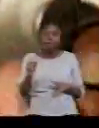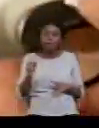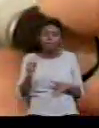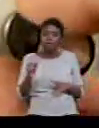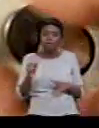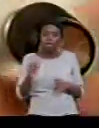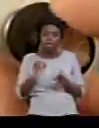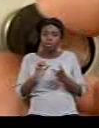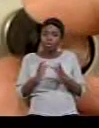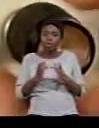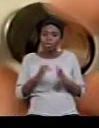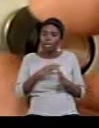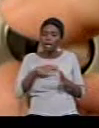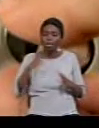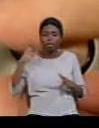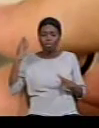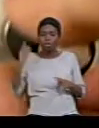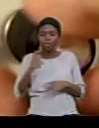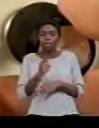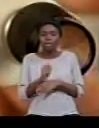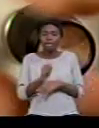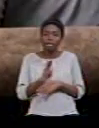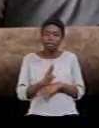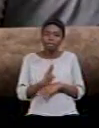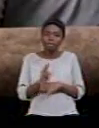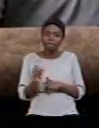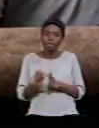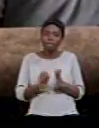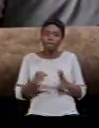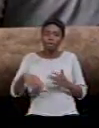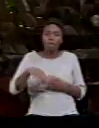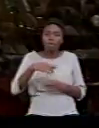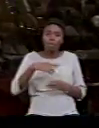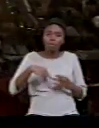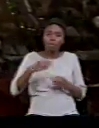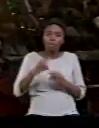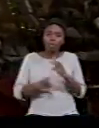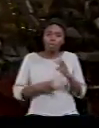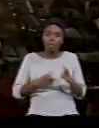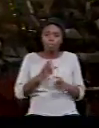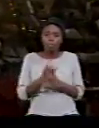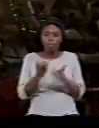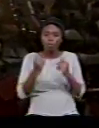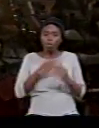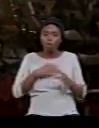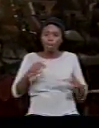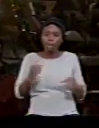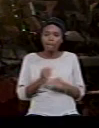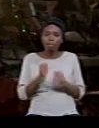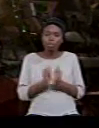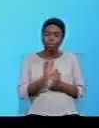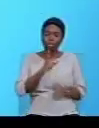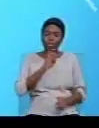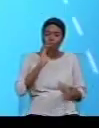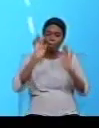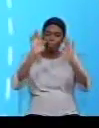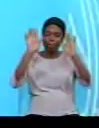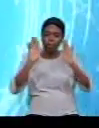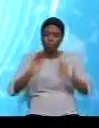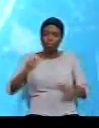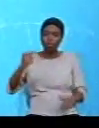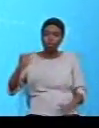as well as designated radio and television stations across the world. Come and catch up with your miracle.